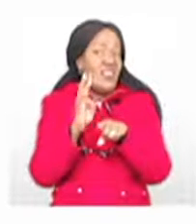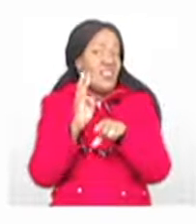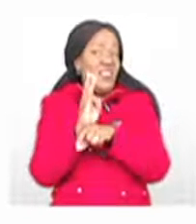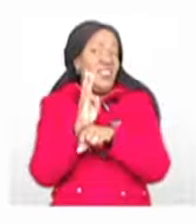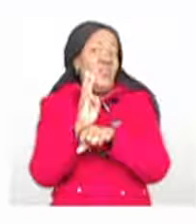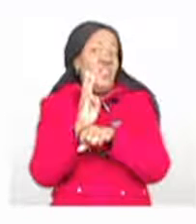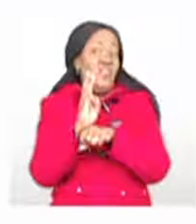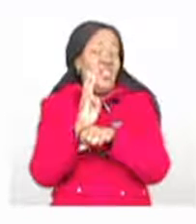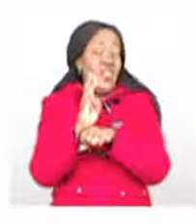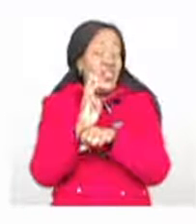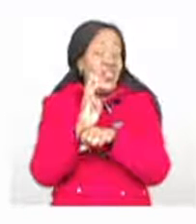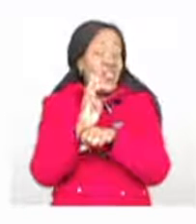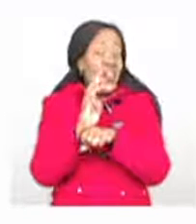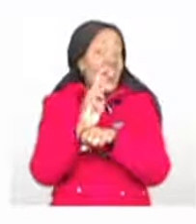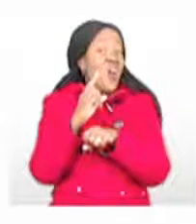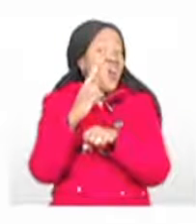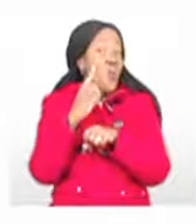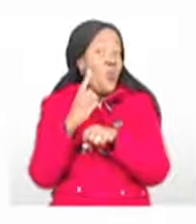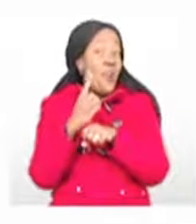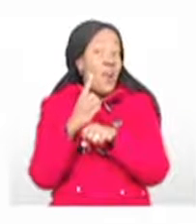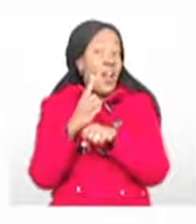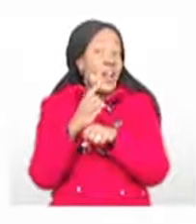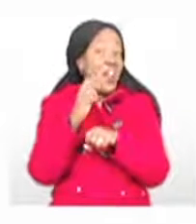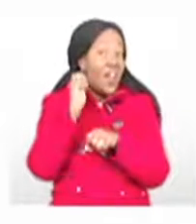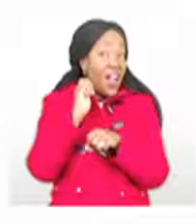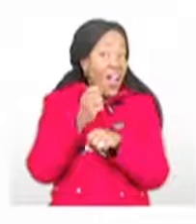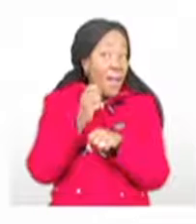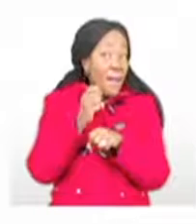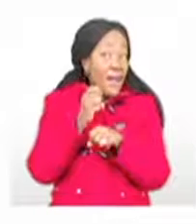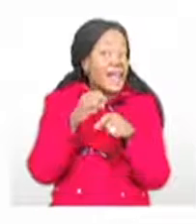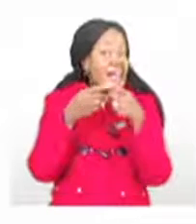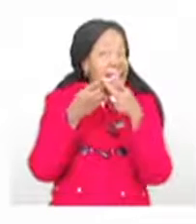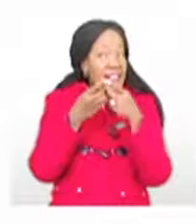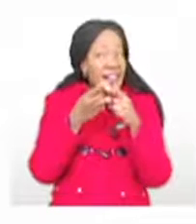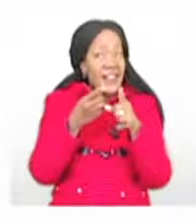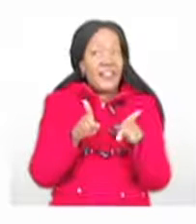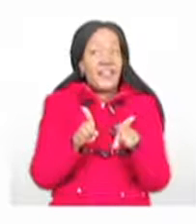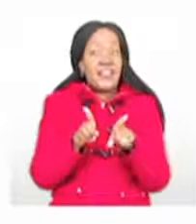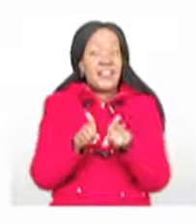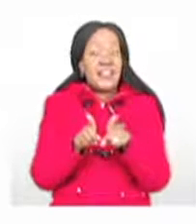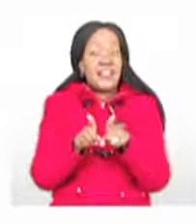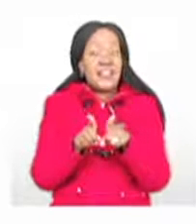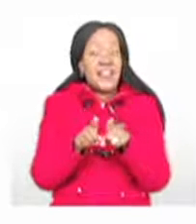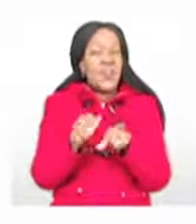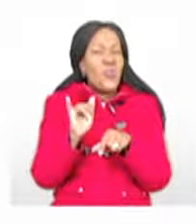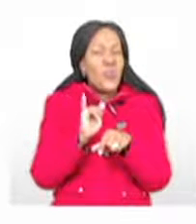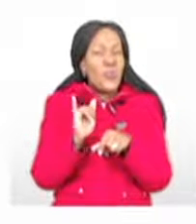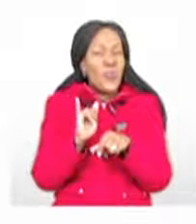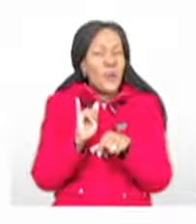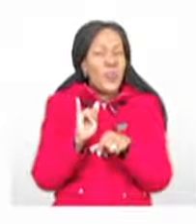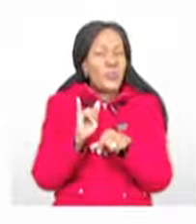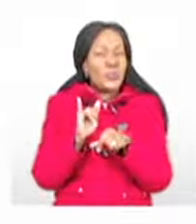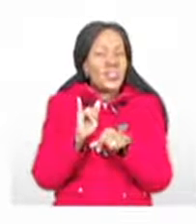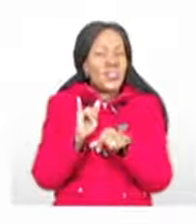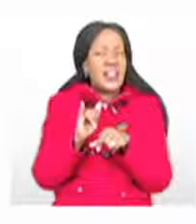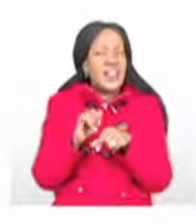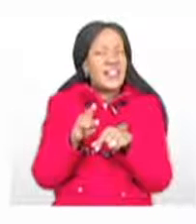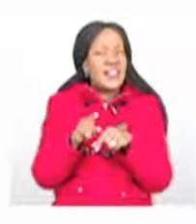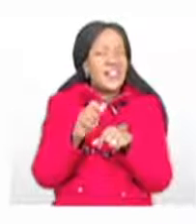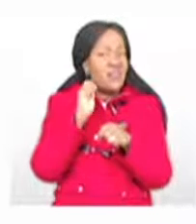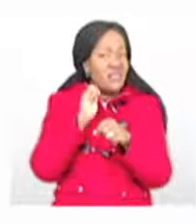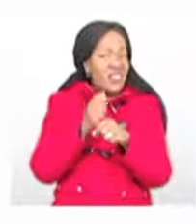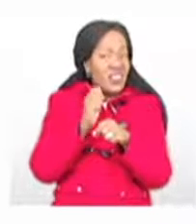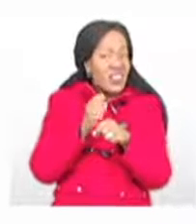one? There is 1 hammer which looks different. Which one of the hammers in